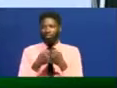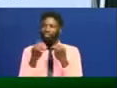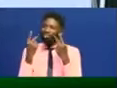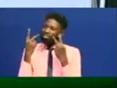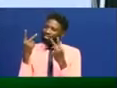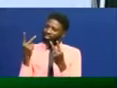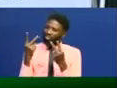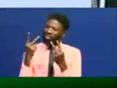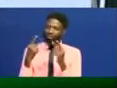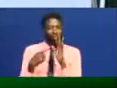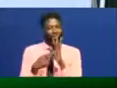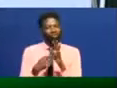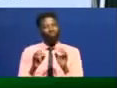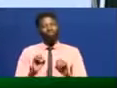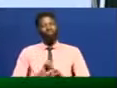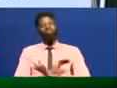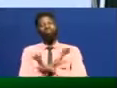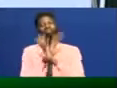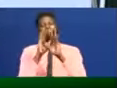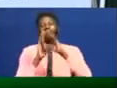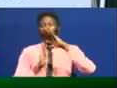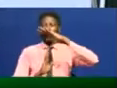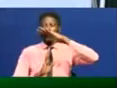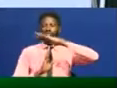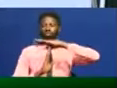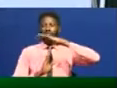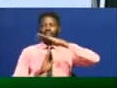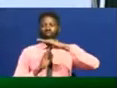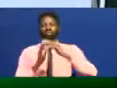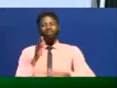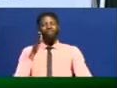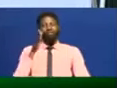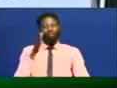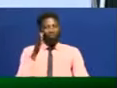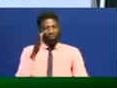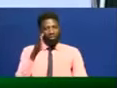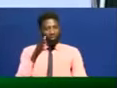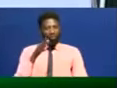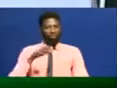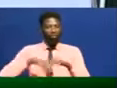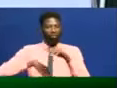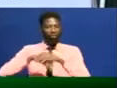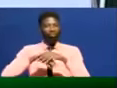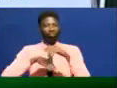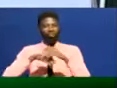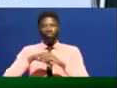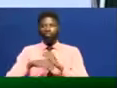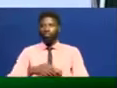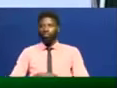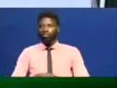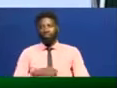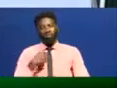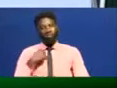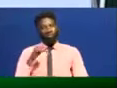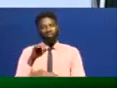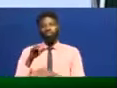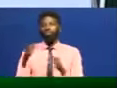every indication of a top, top future soccer star. Hata nimeomba hawa to